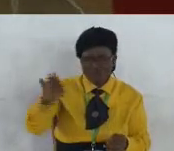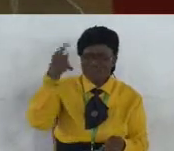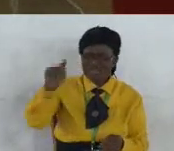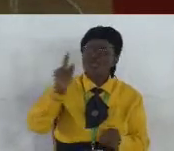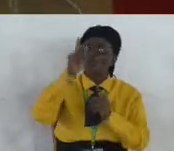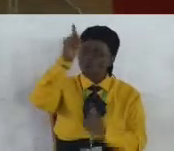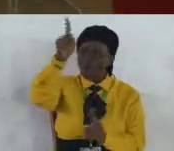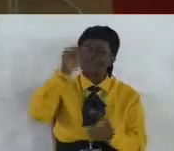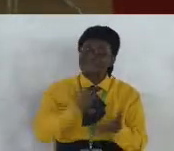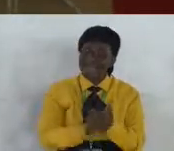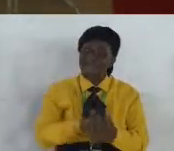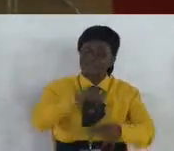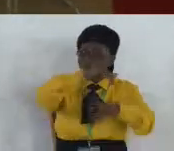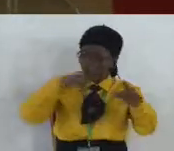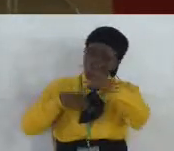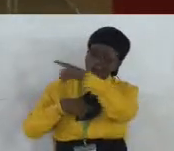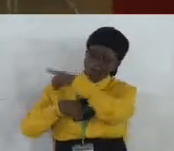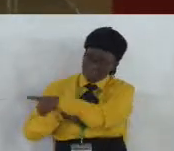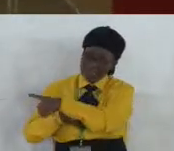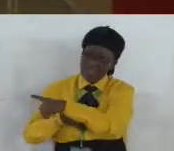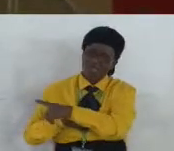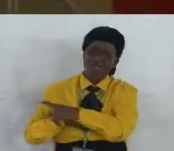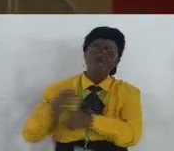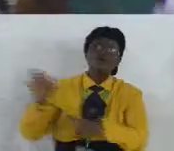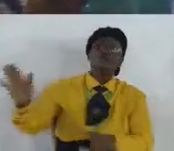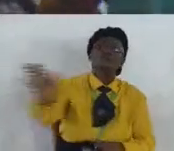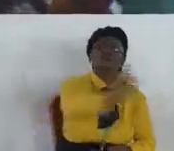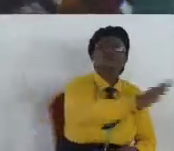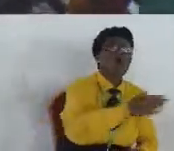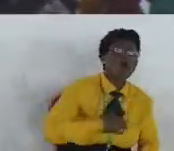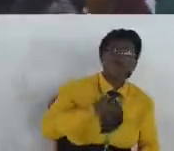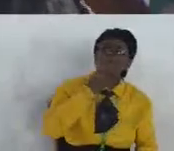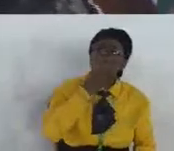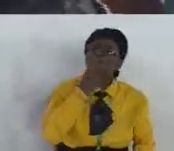your mouth will be full of testimonies.